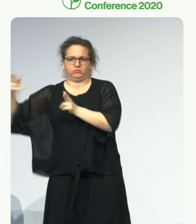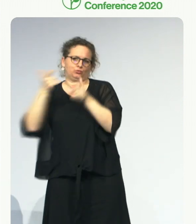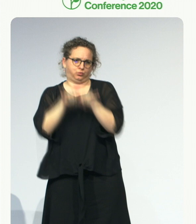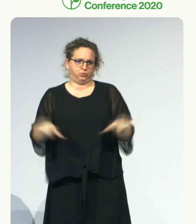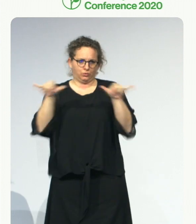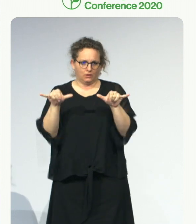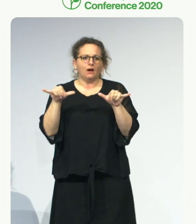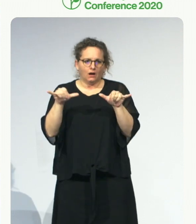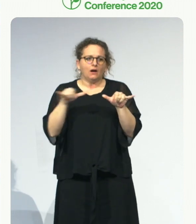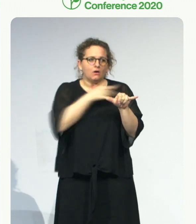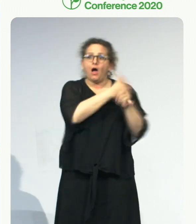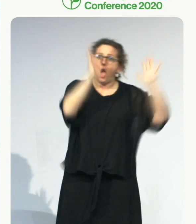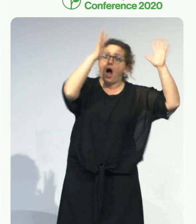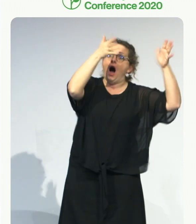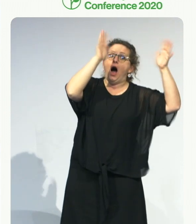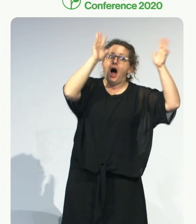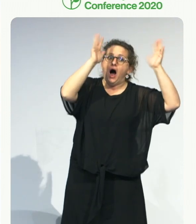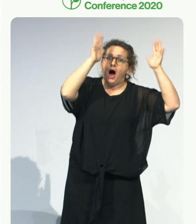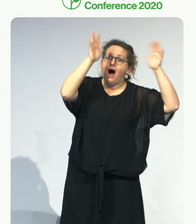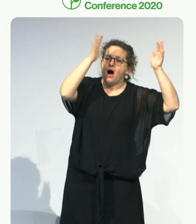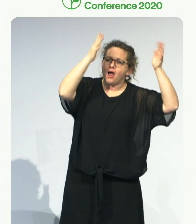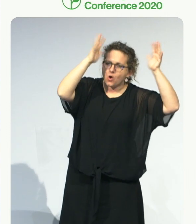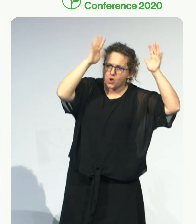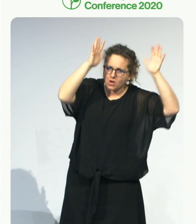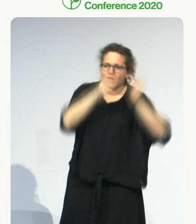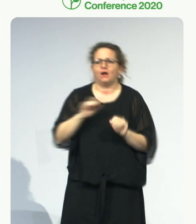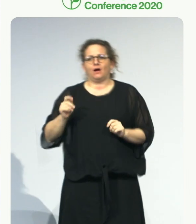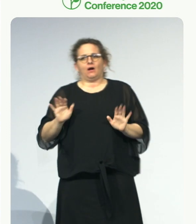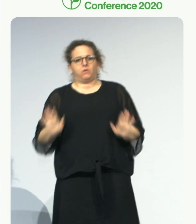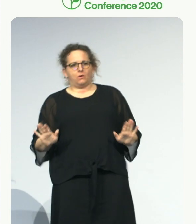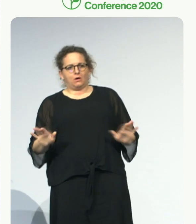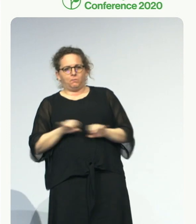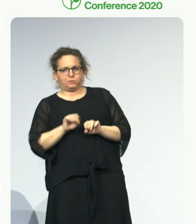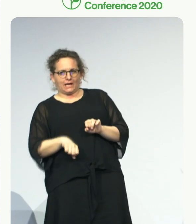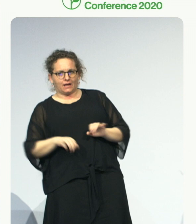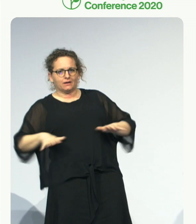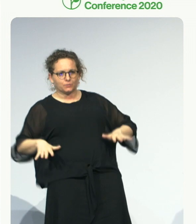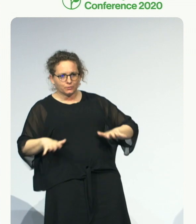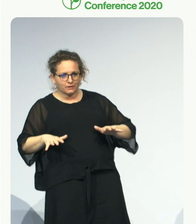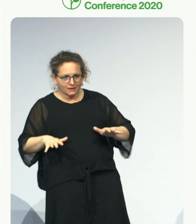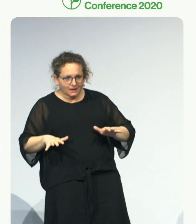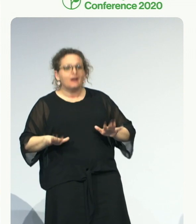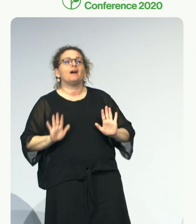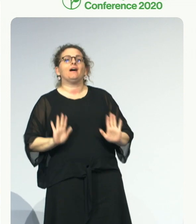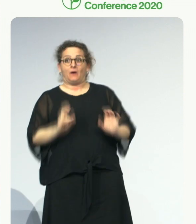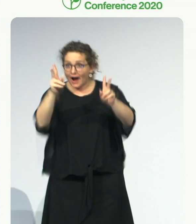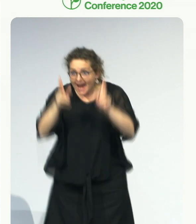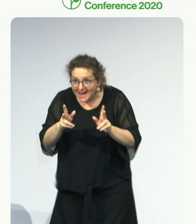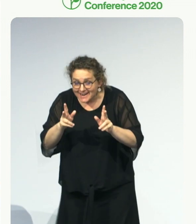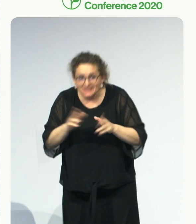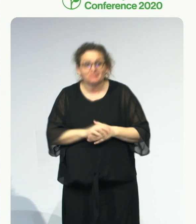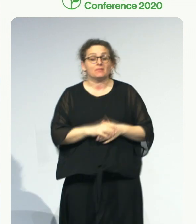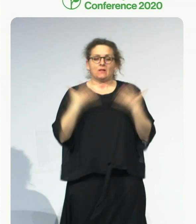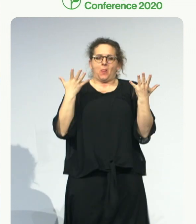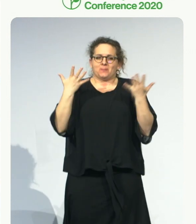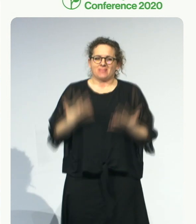think we might just, give the energy instead. Now, before we begin, I am delighted to invite back Max Rubisch,